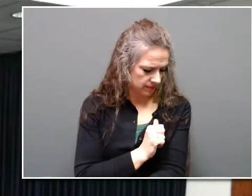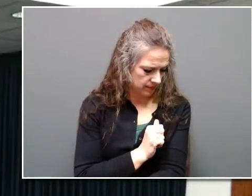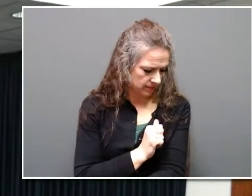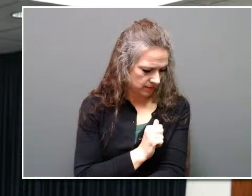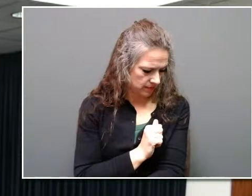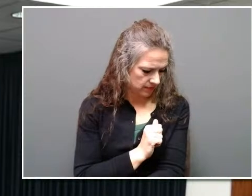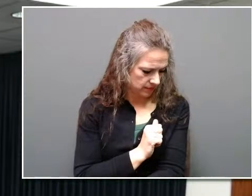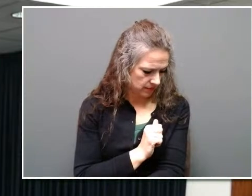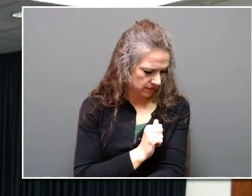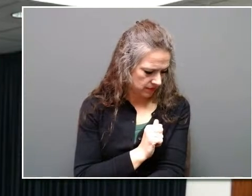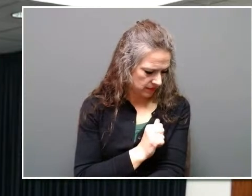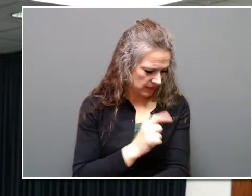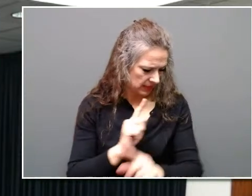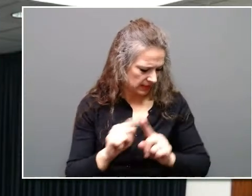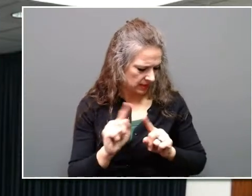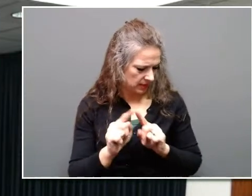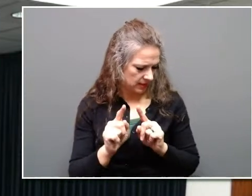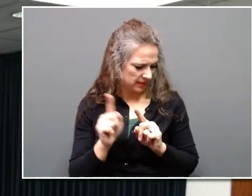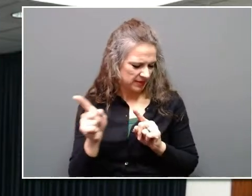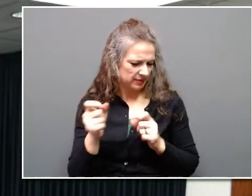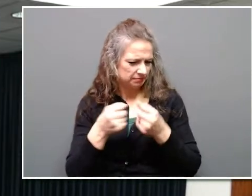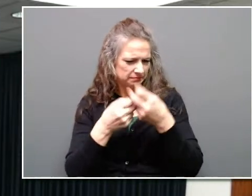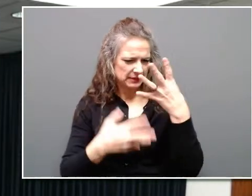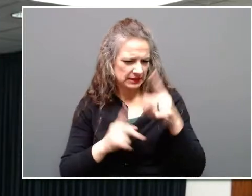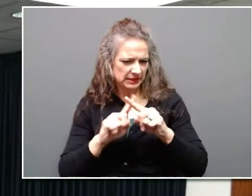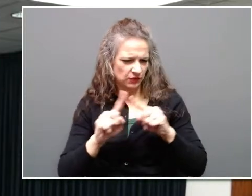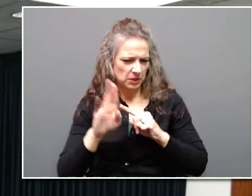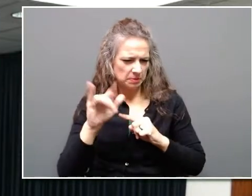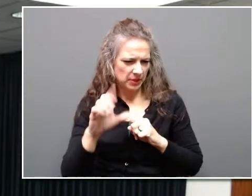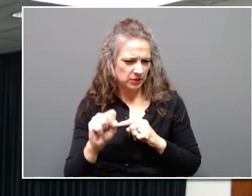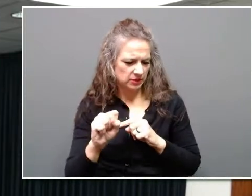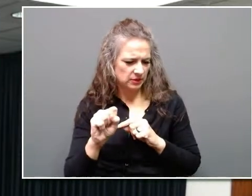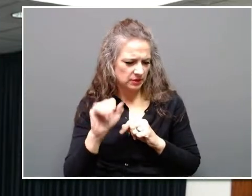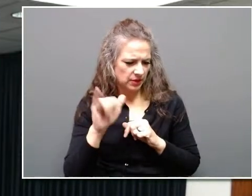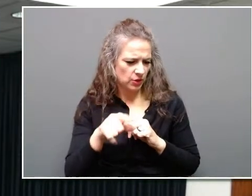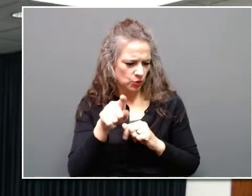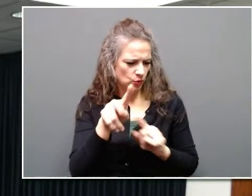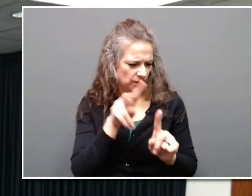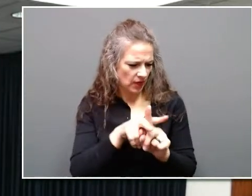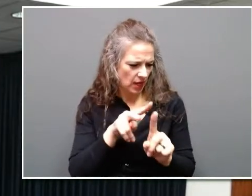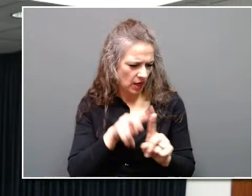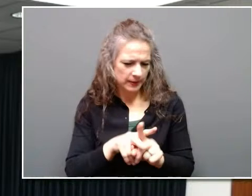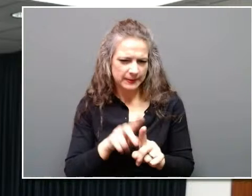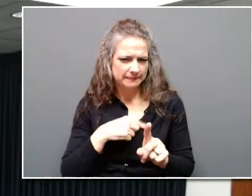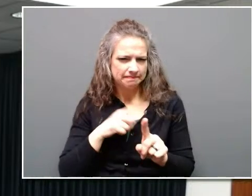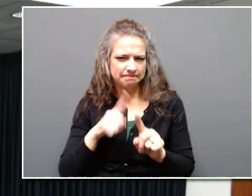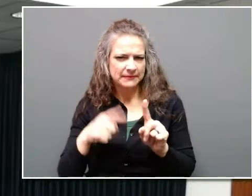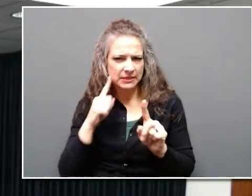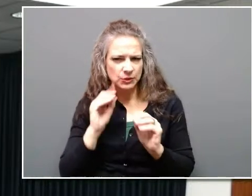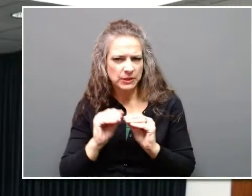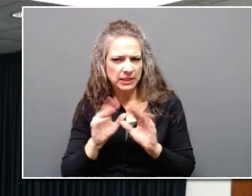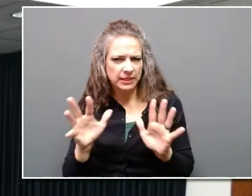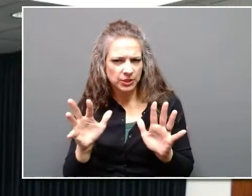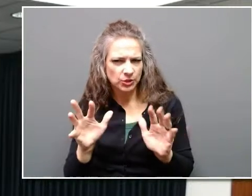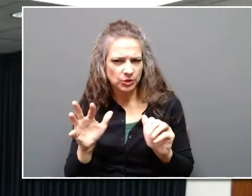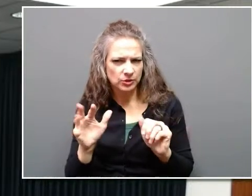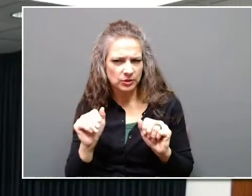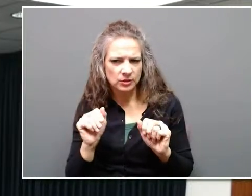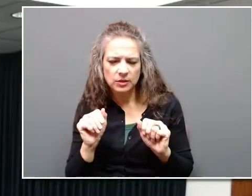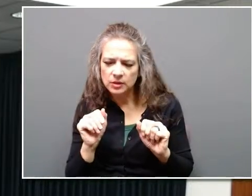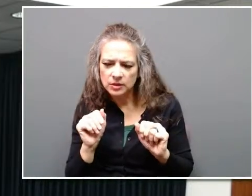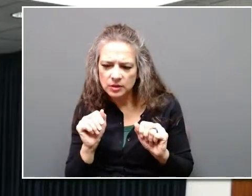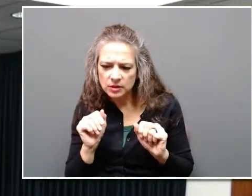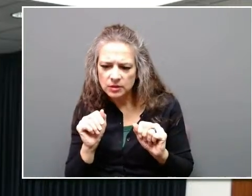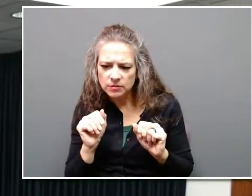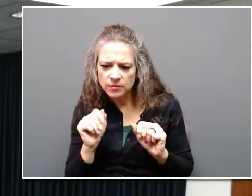Bill 4, which would be a constitutional limit to allow general assembly to call itself in session. What do you make of